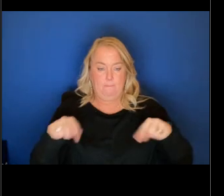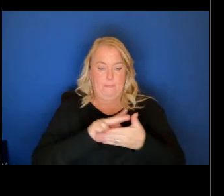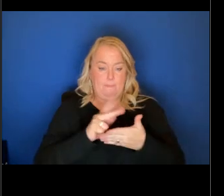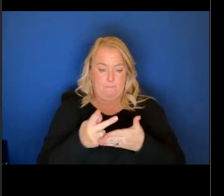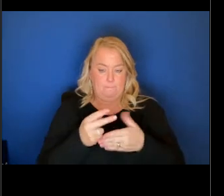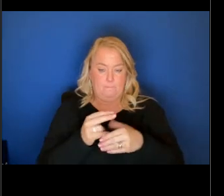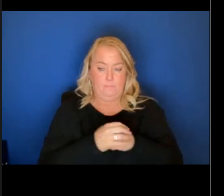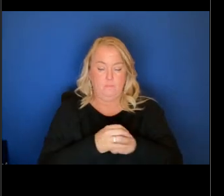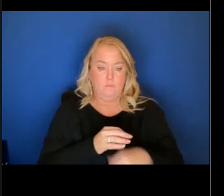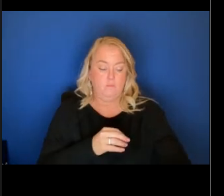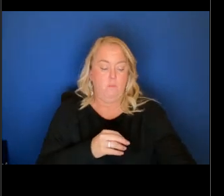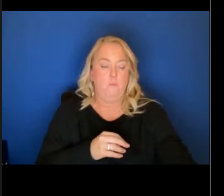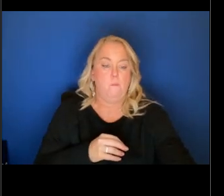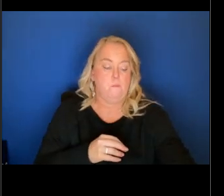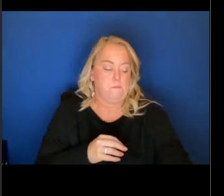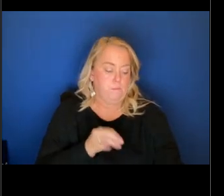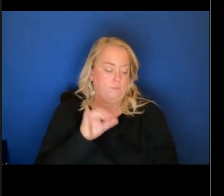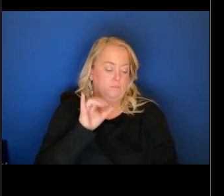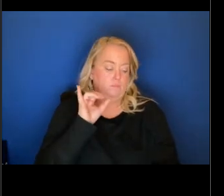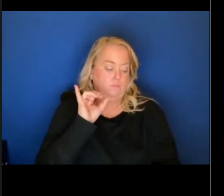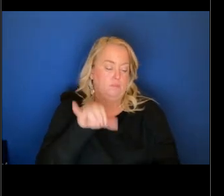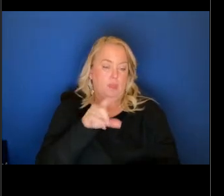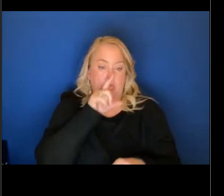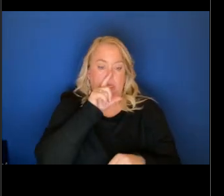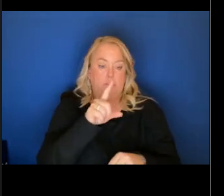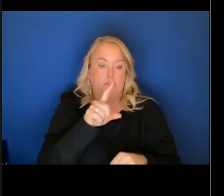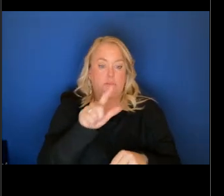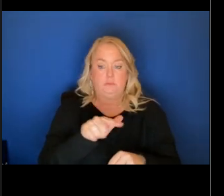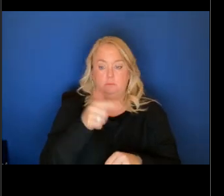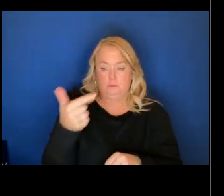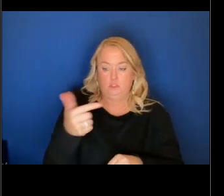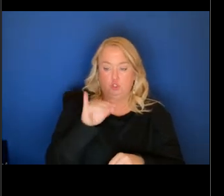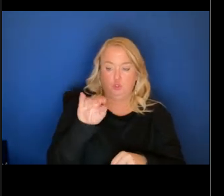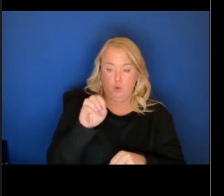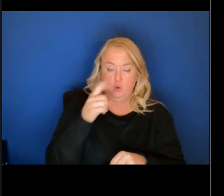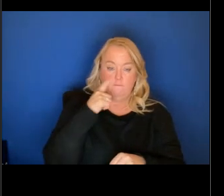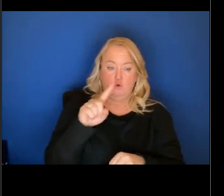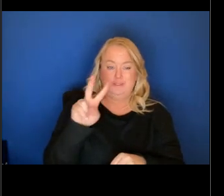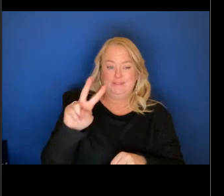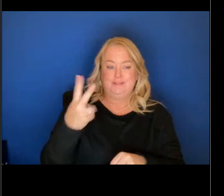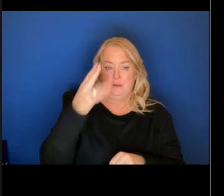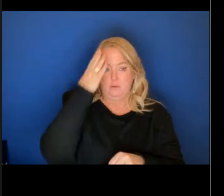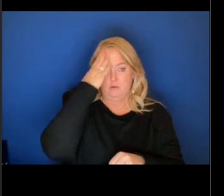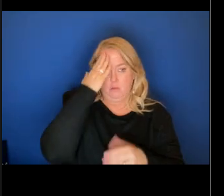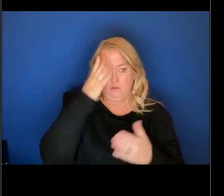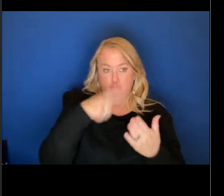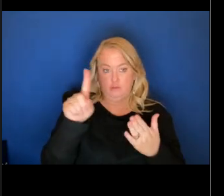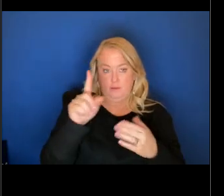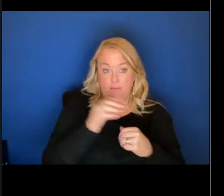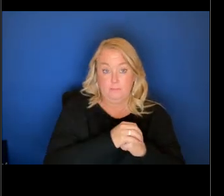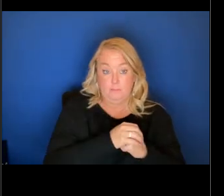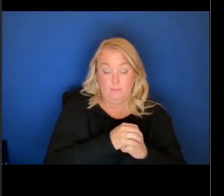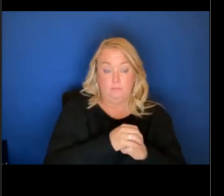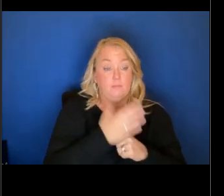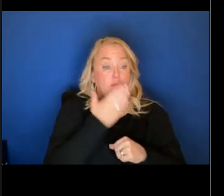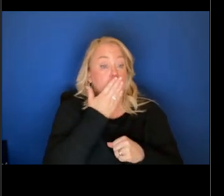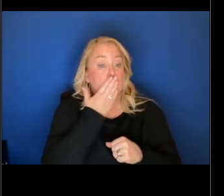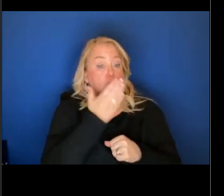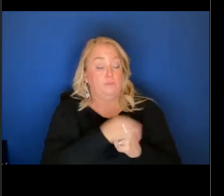And Joe, that's going to bring us back to you for our second knowledge check. Thank you,